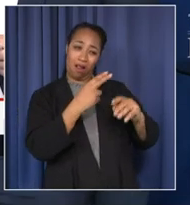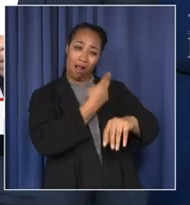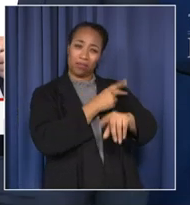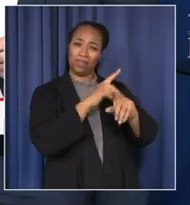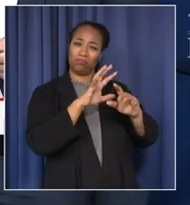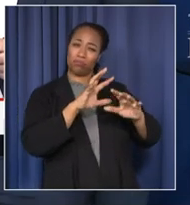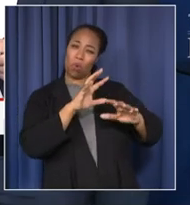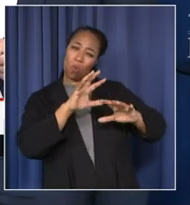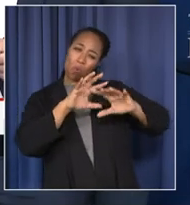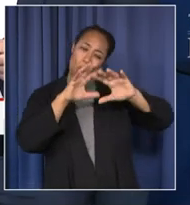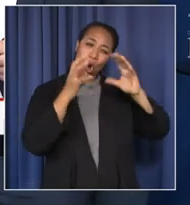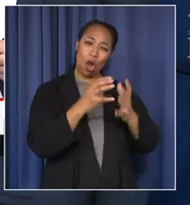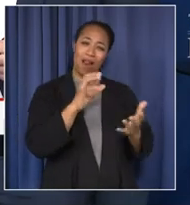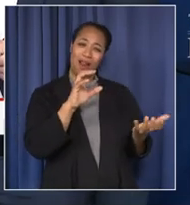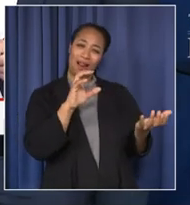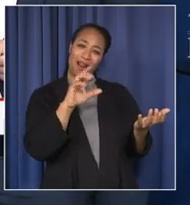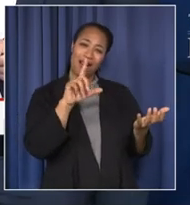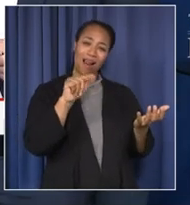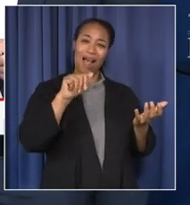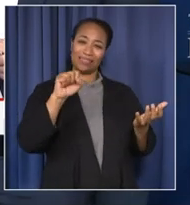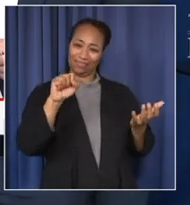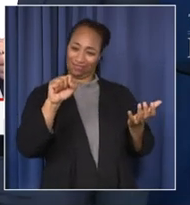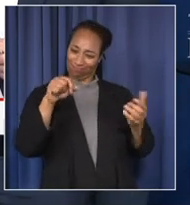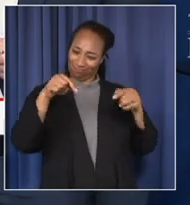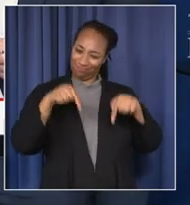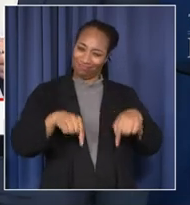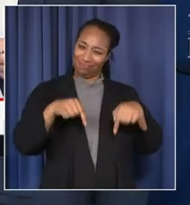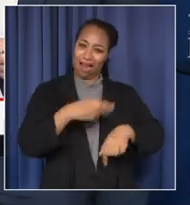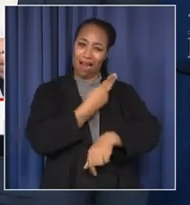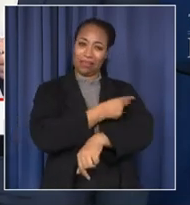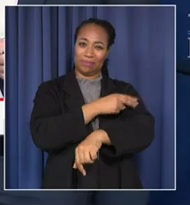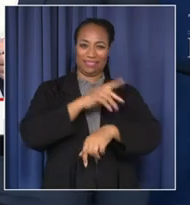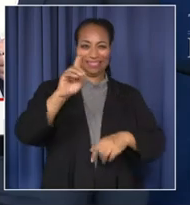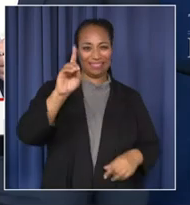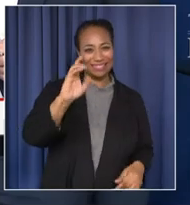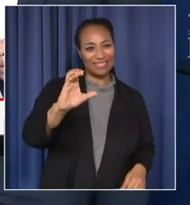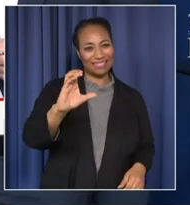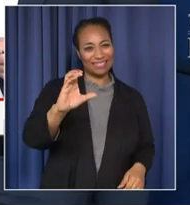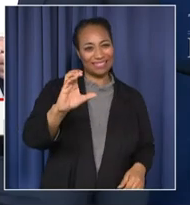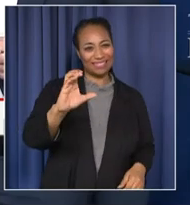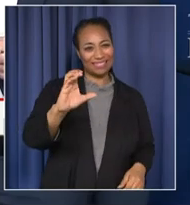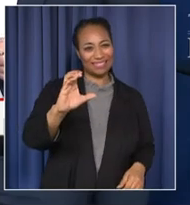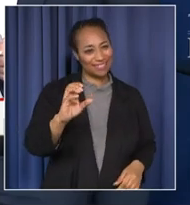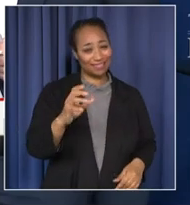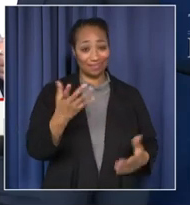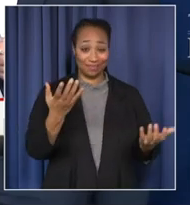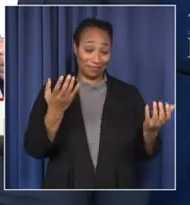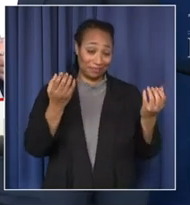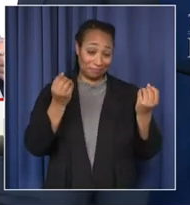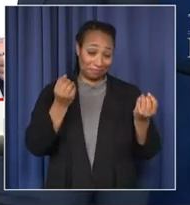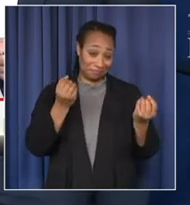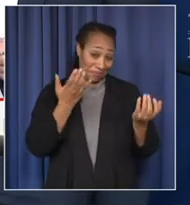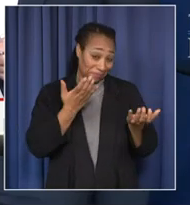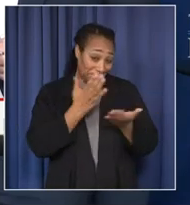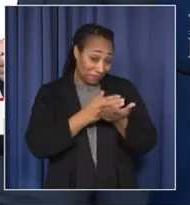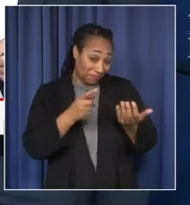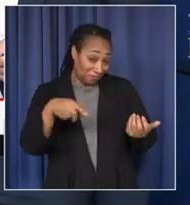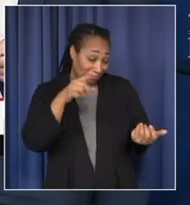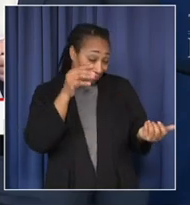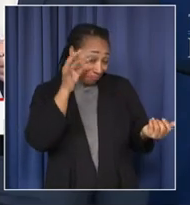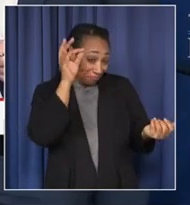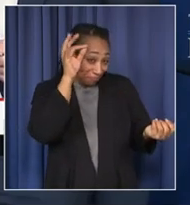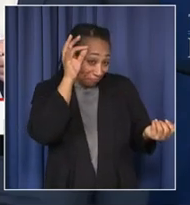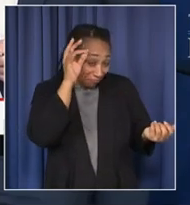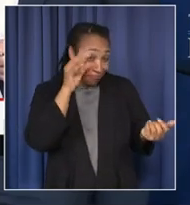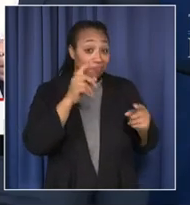D.C., part of our city is divided by a river, the other part by Rock Creek Park. So you can kind of think